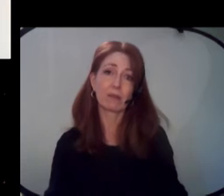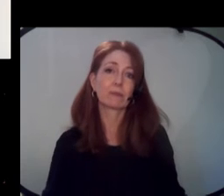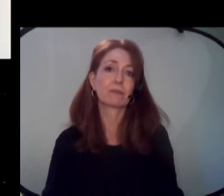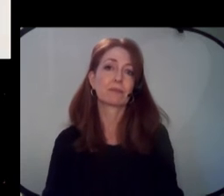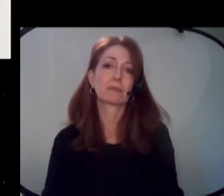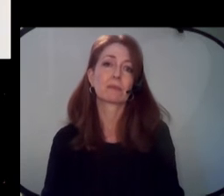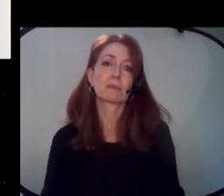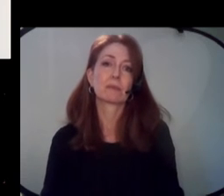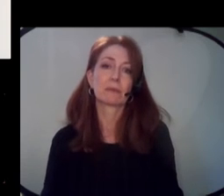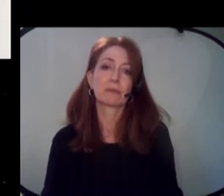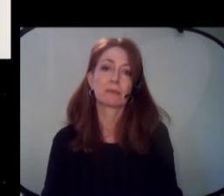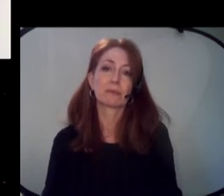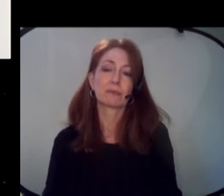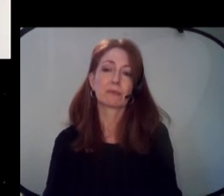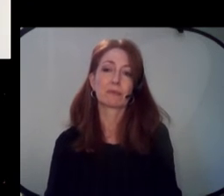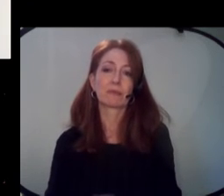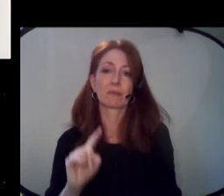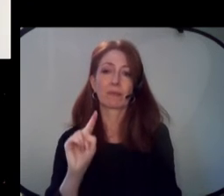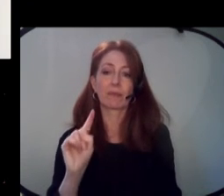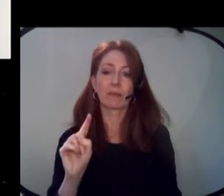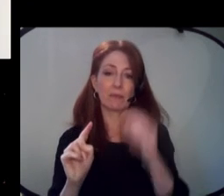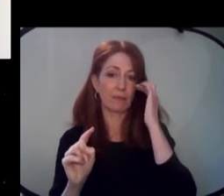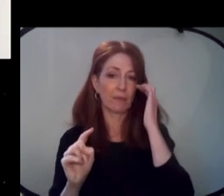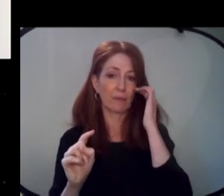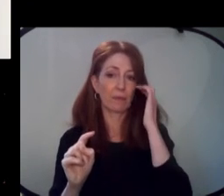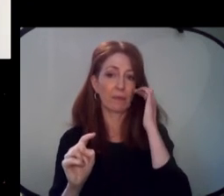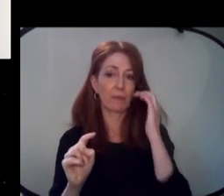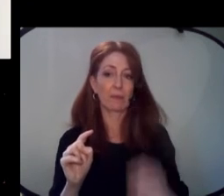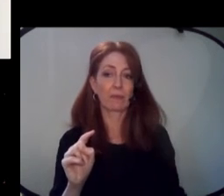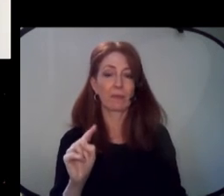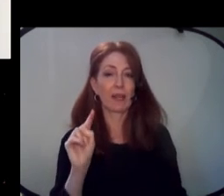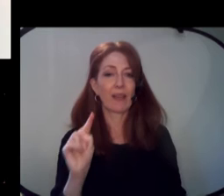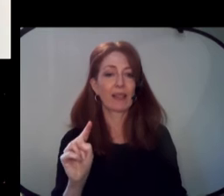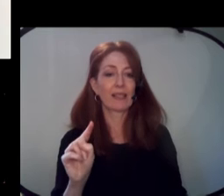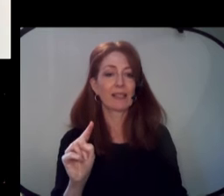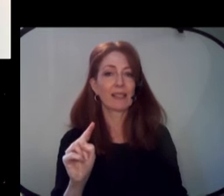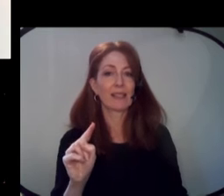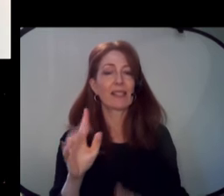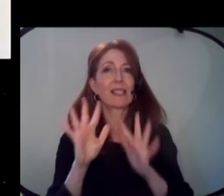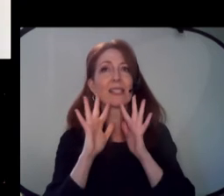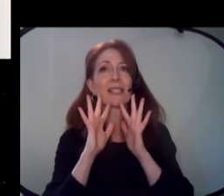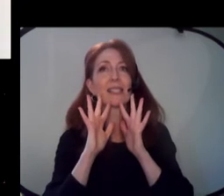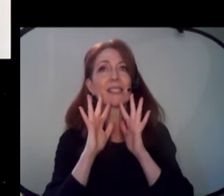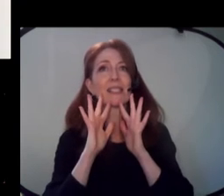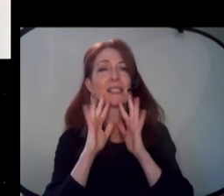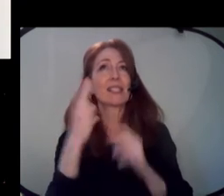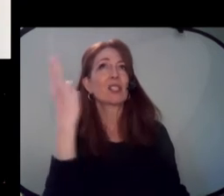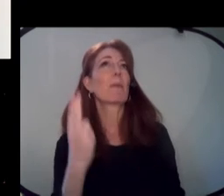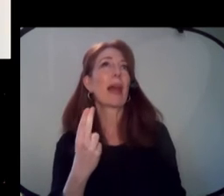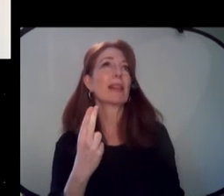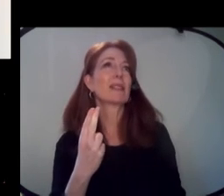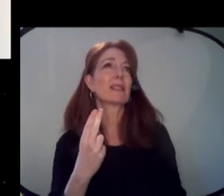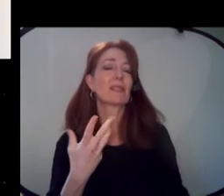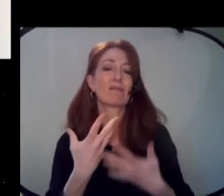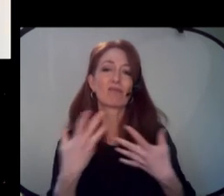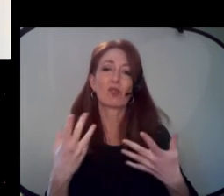She and it's one in which she paints this very, very dramatic Judith and Holofernes that we've just seen.